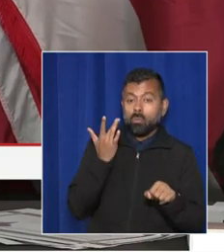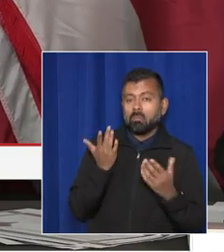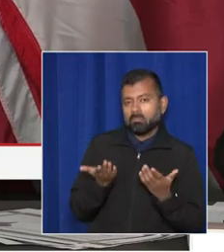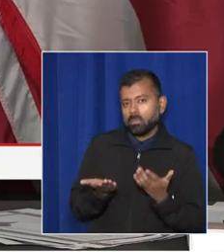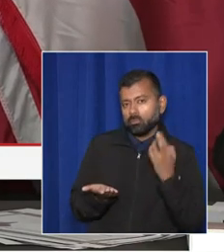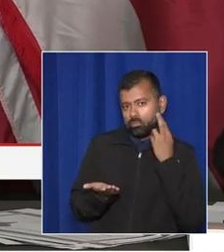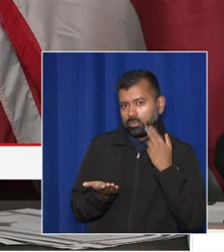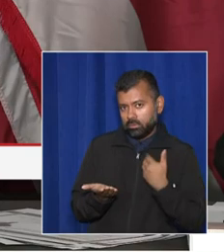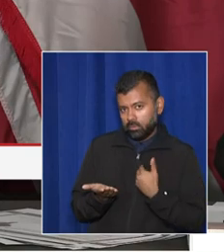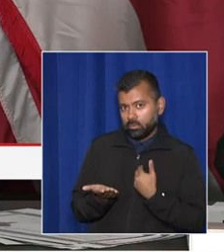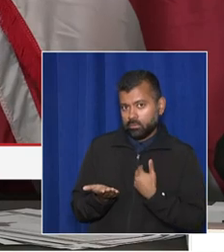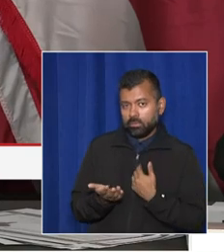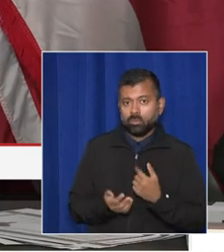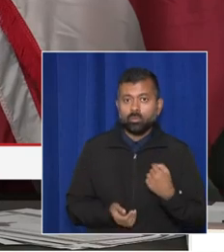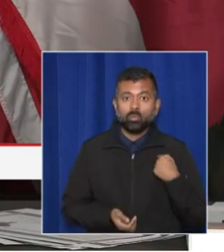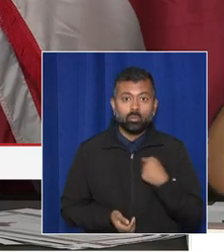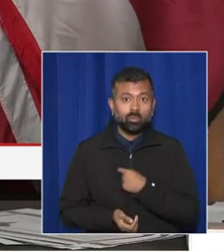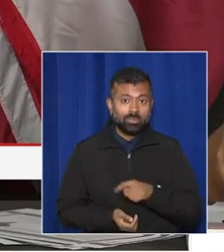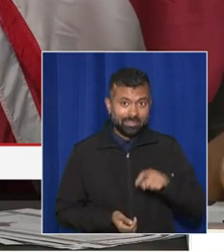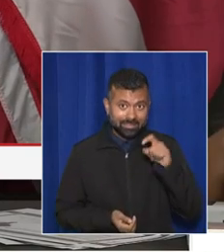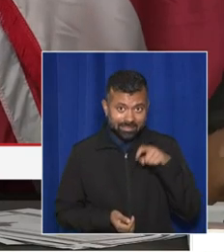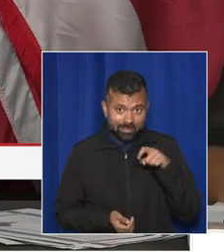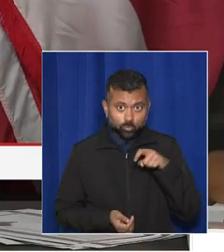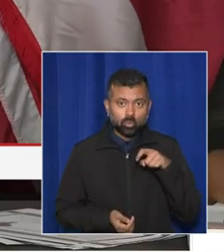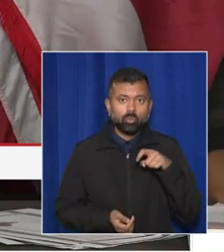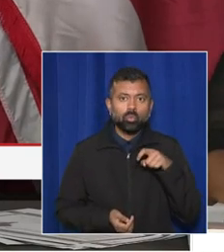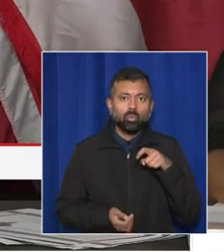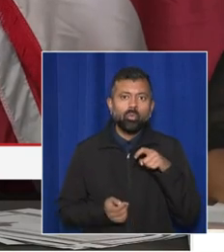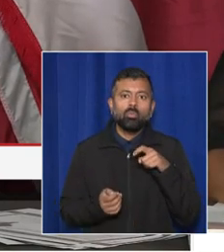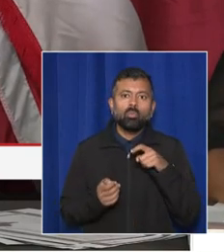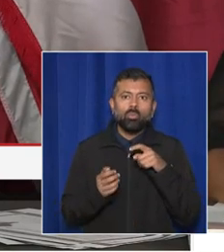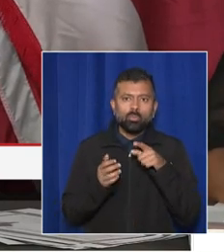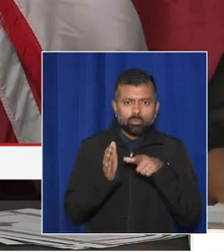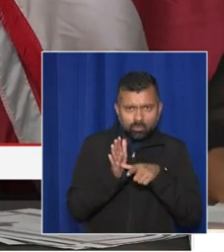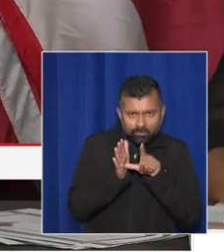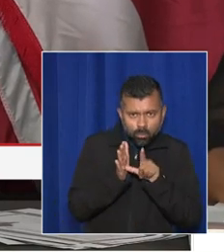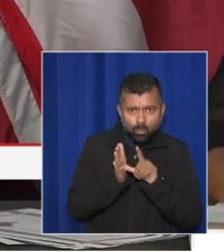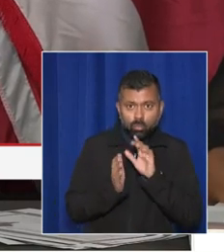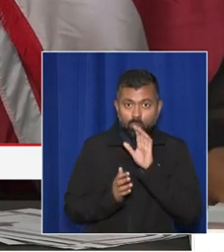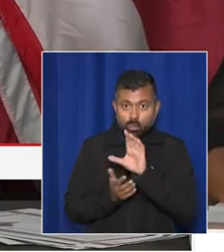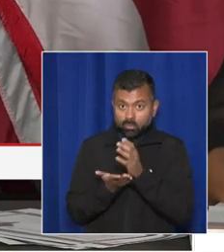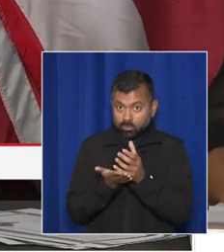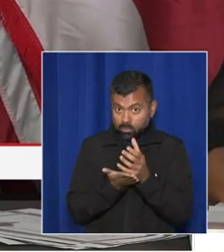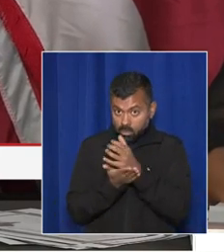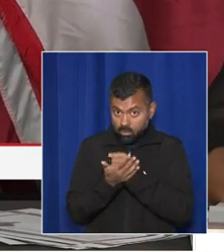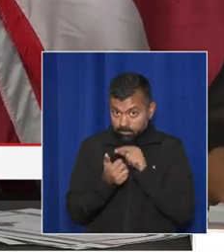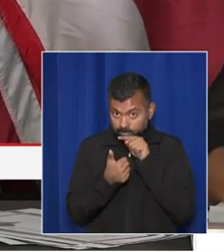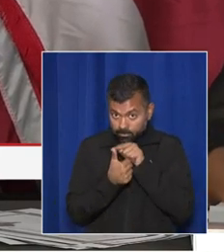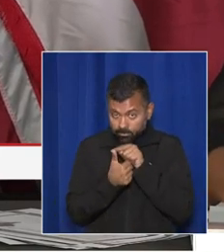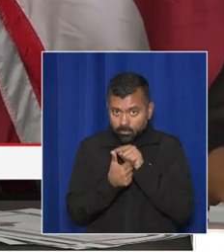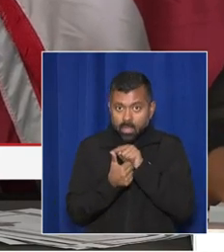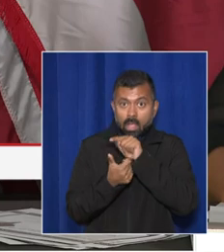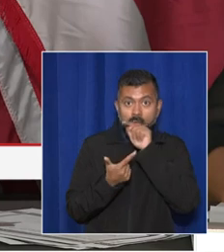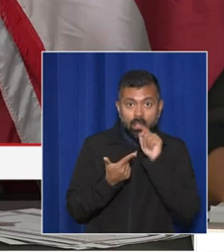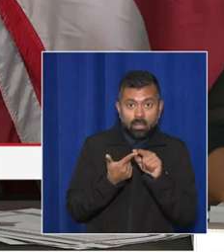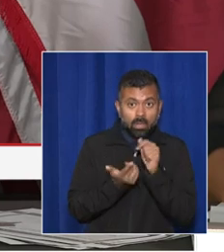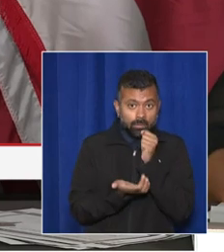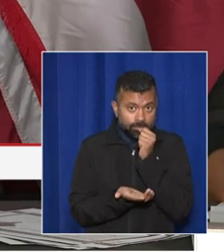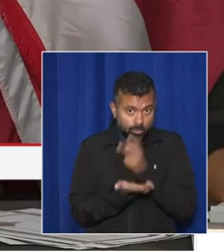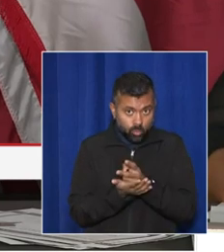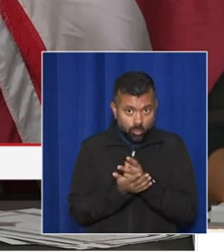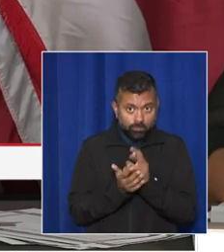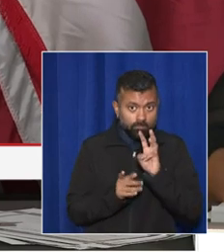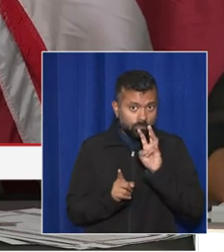we must verify wages. And in order for us to do that, we have to go back to your employer, the federal